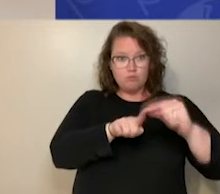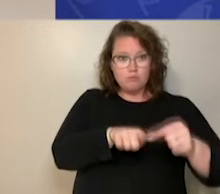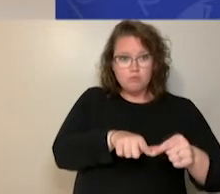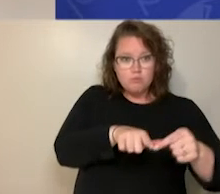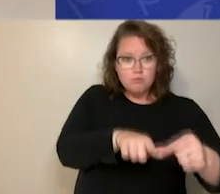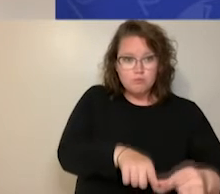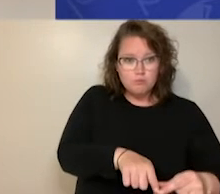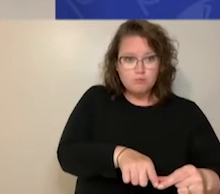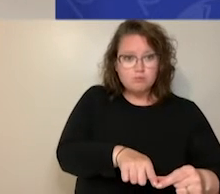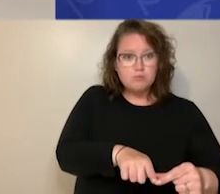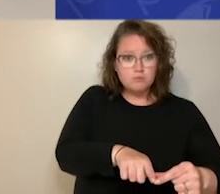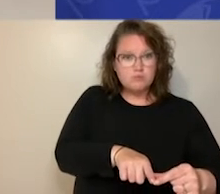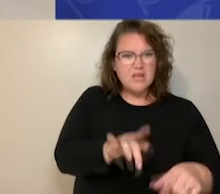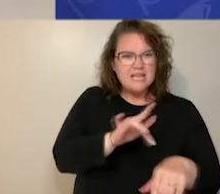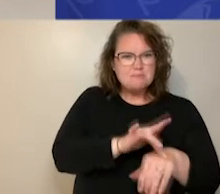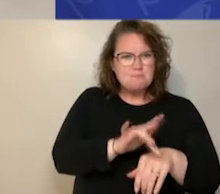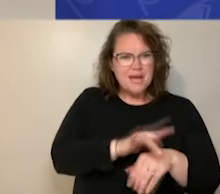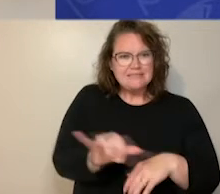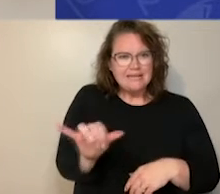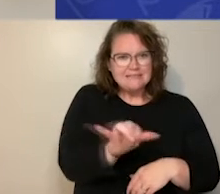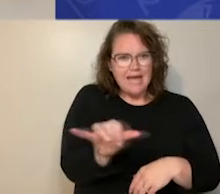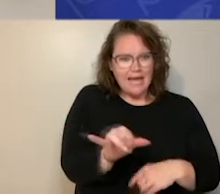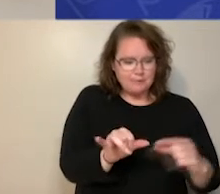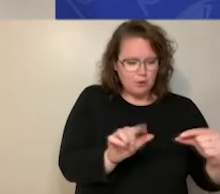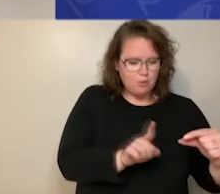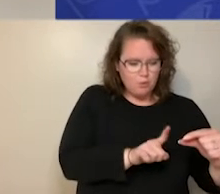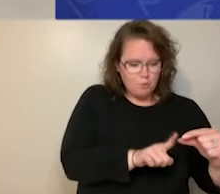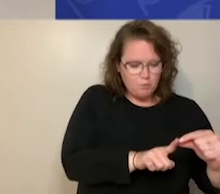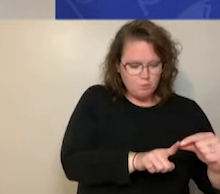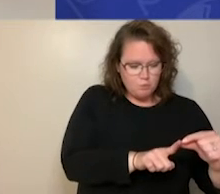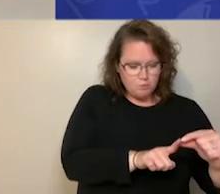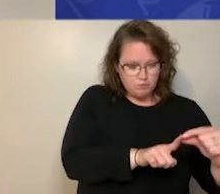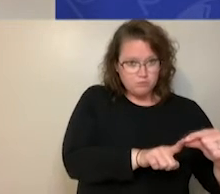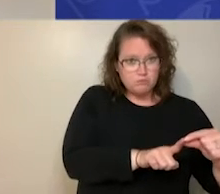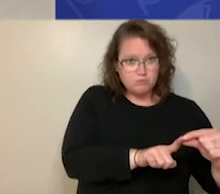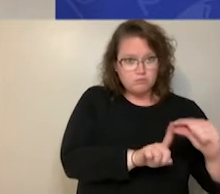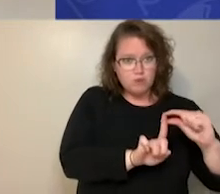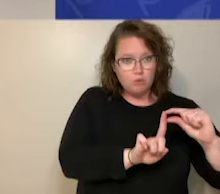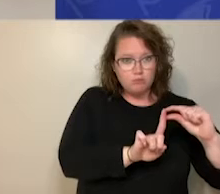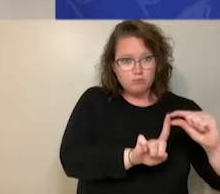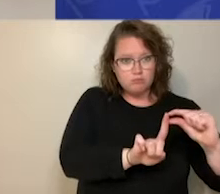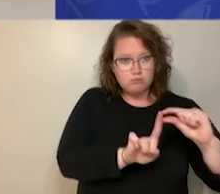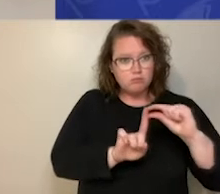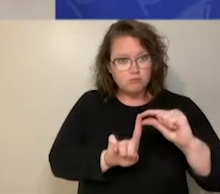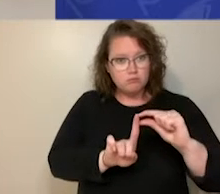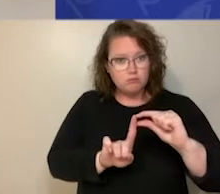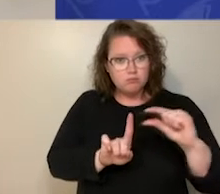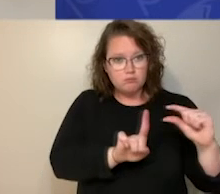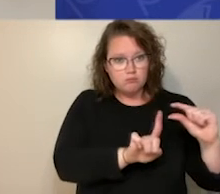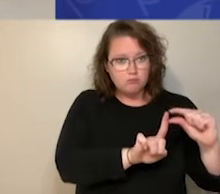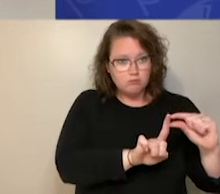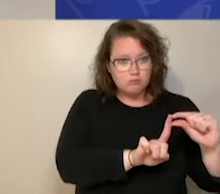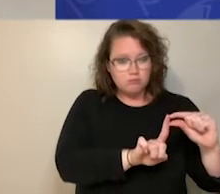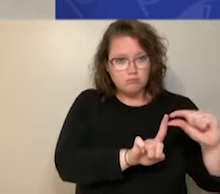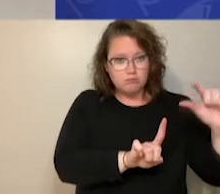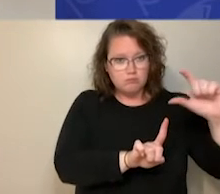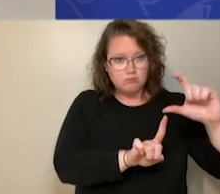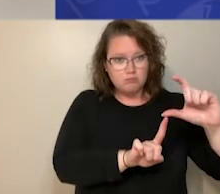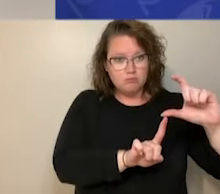your fingernail. Mark a circle. Put your fingernail down again. Use a different